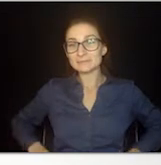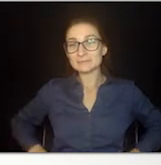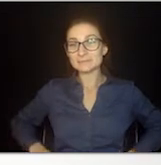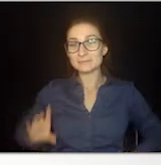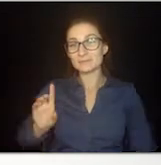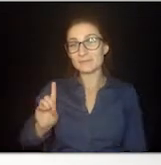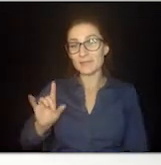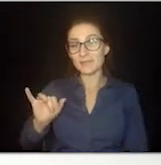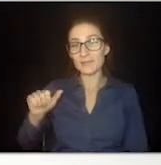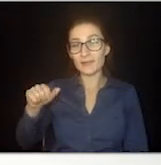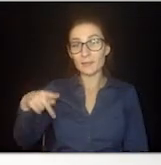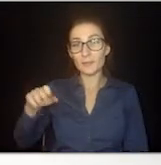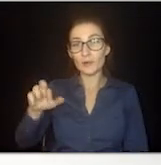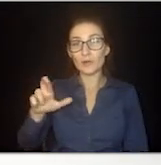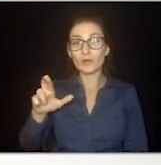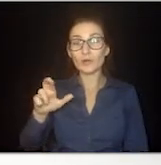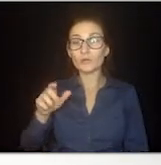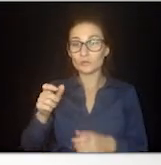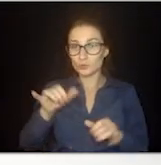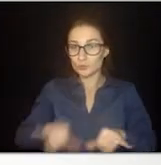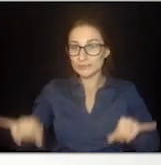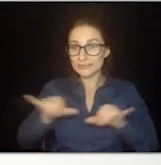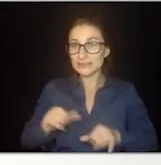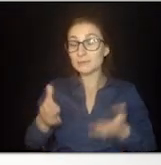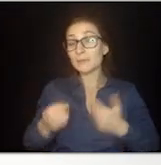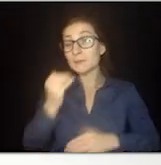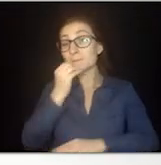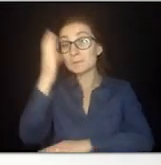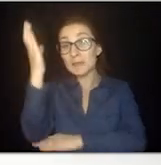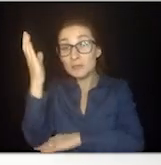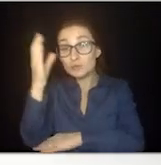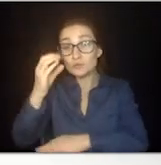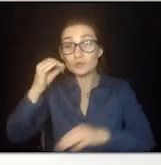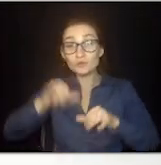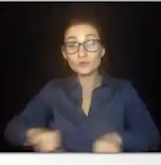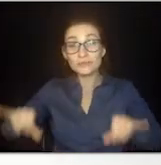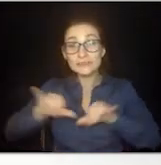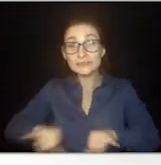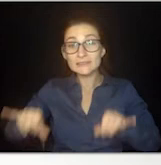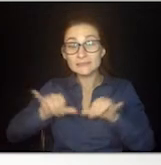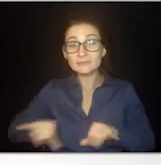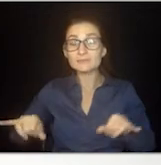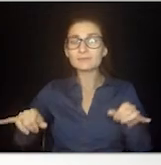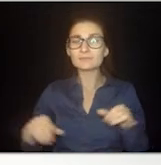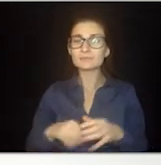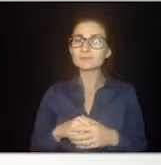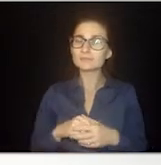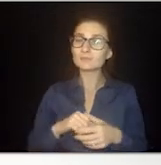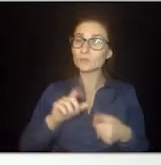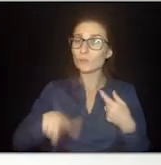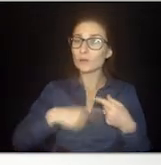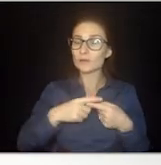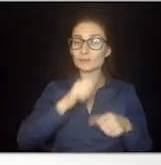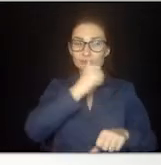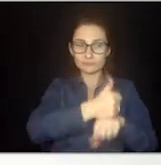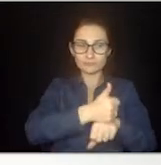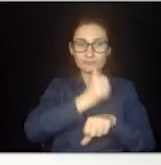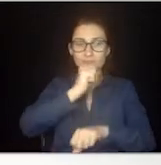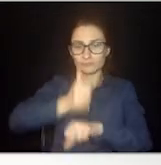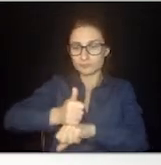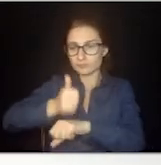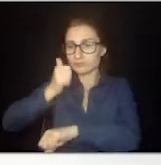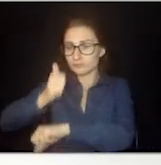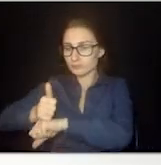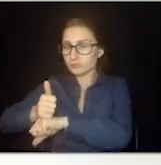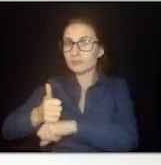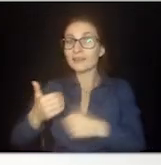diapering routine, and maybe you have a lunchtime routine. So when you do that, then again,